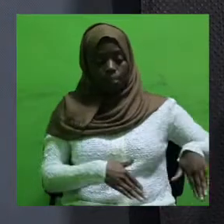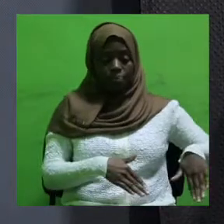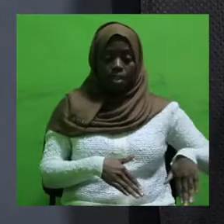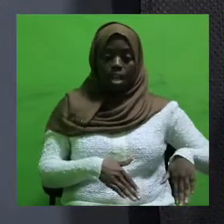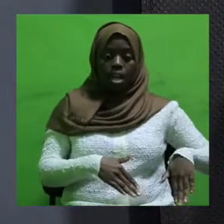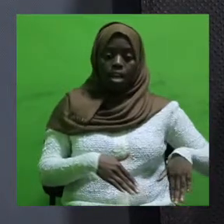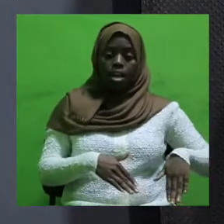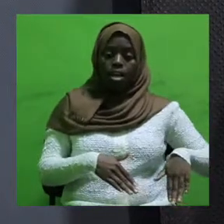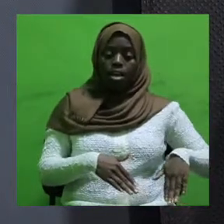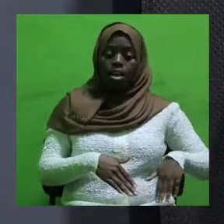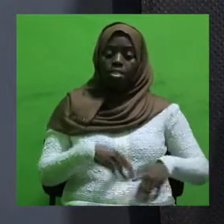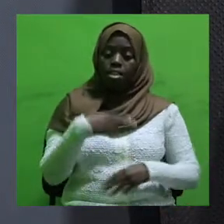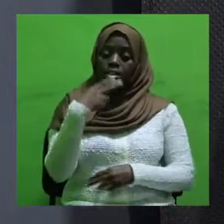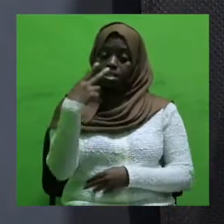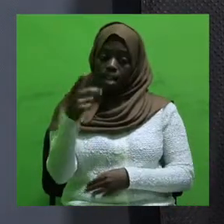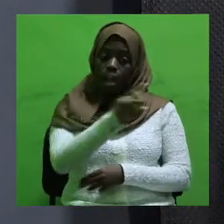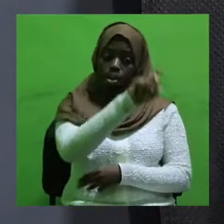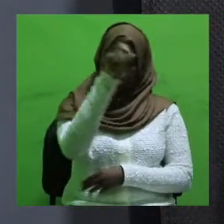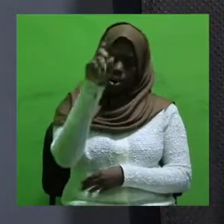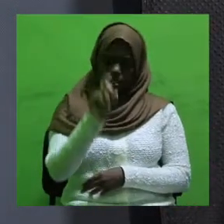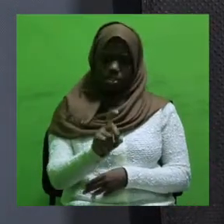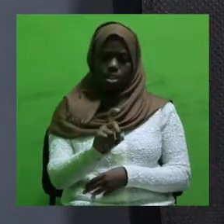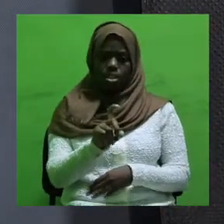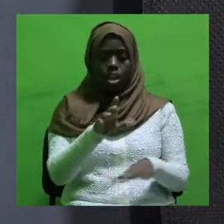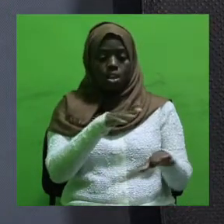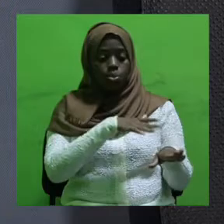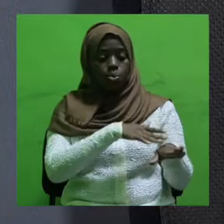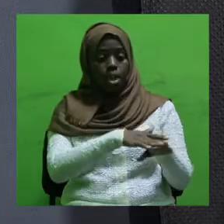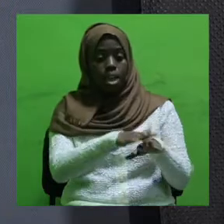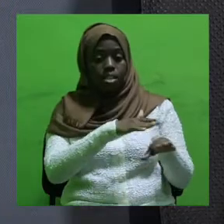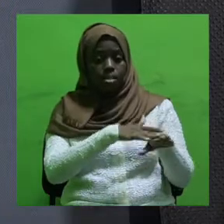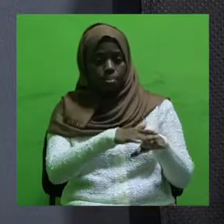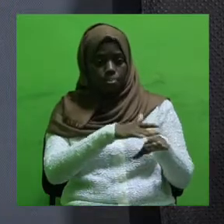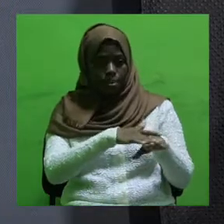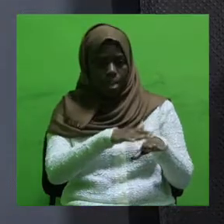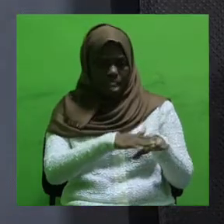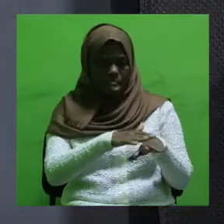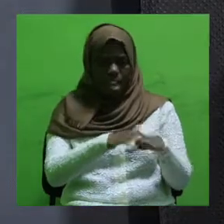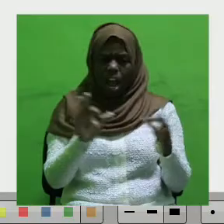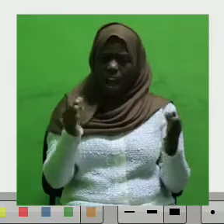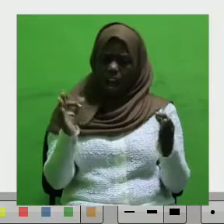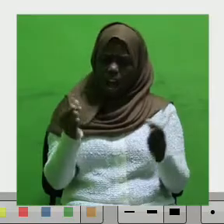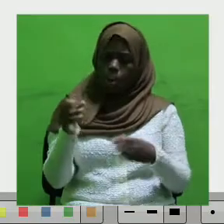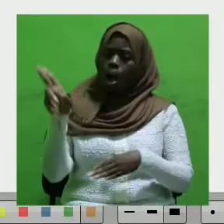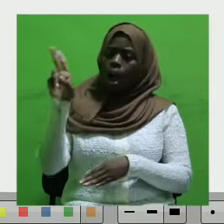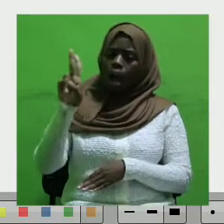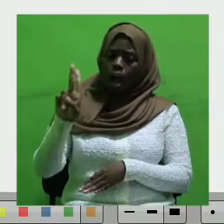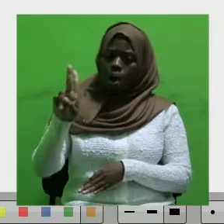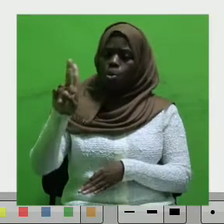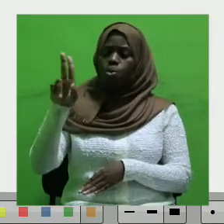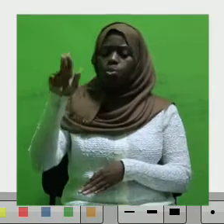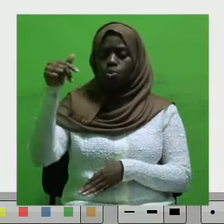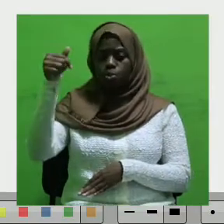Moving on to the second question, we are told to explain how ultrafiltration works